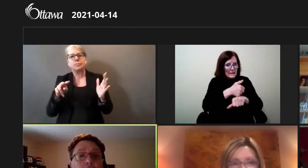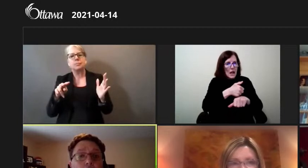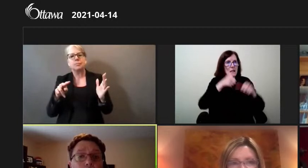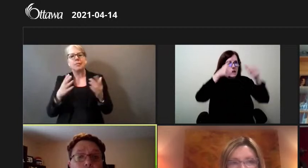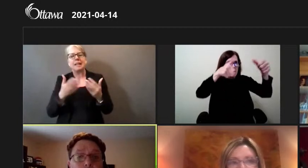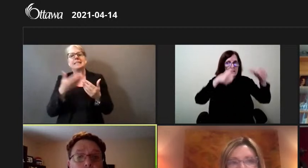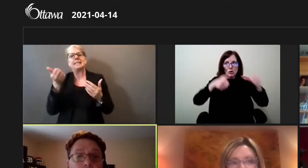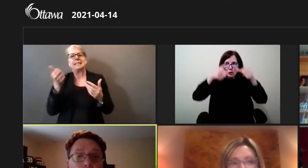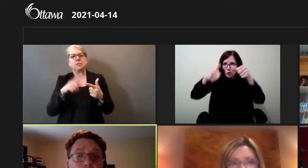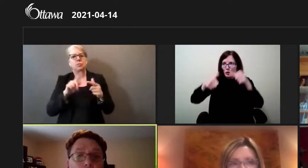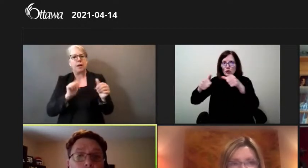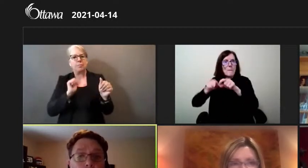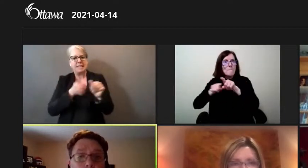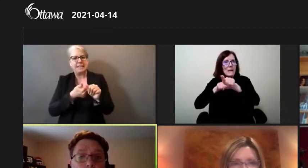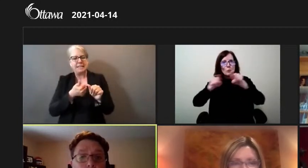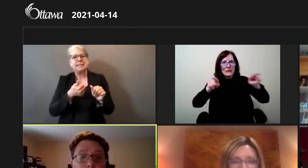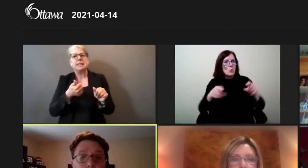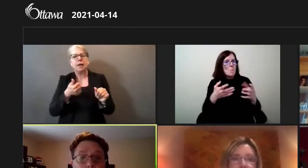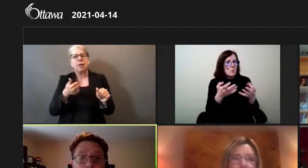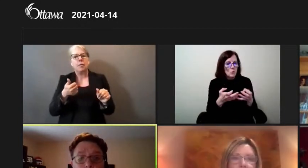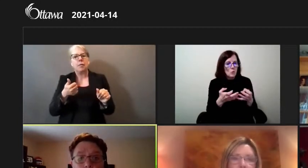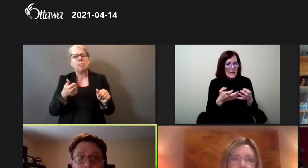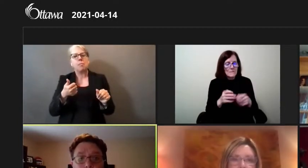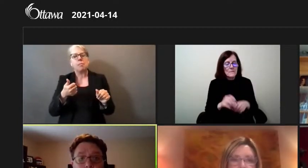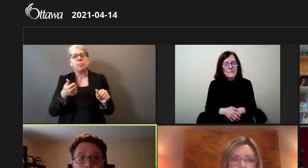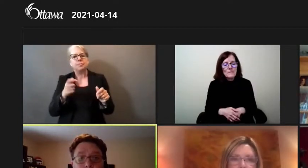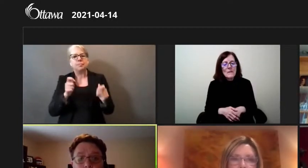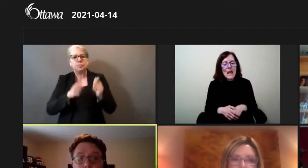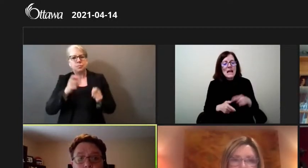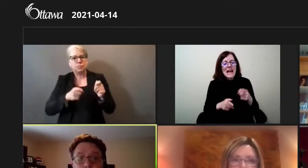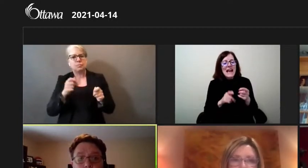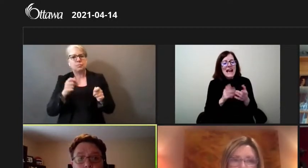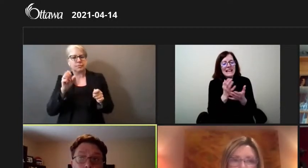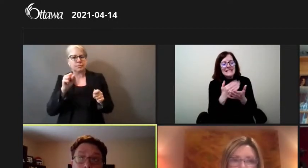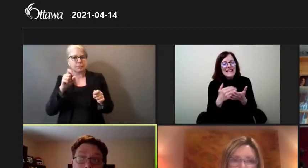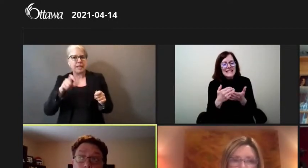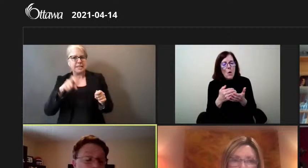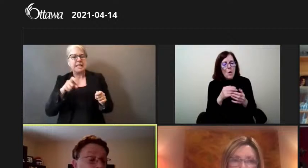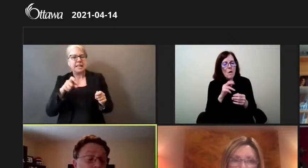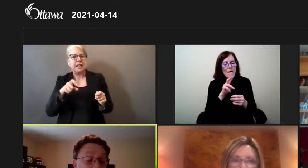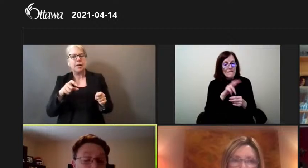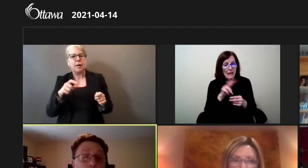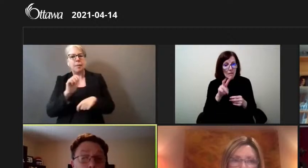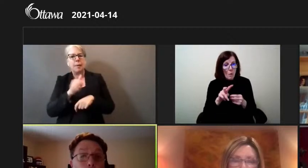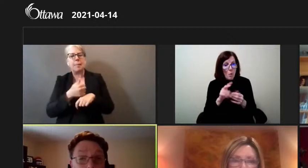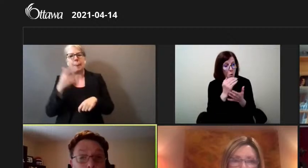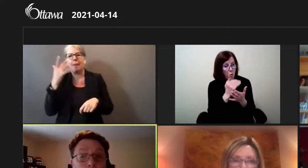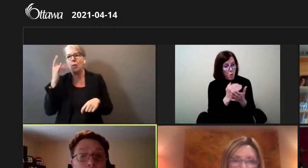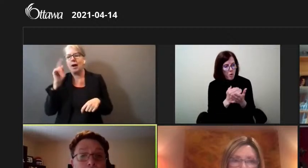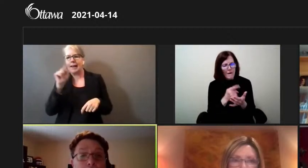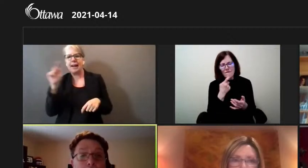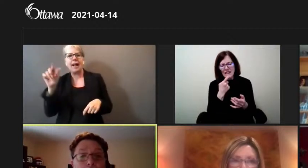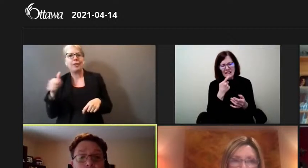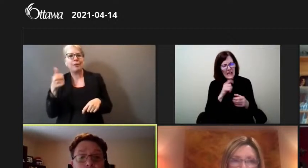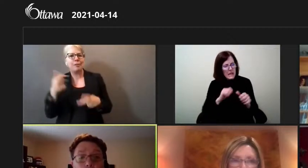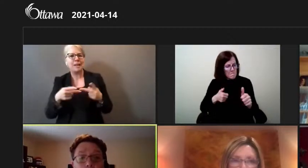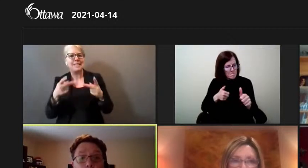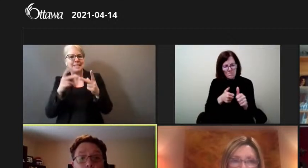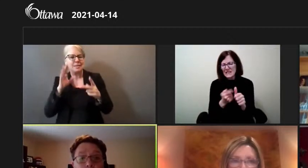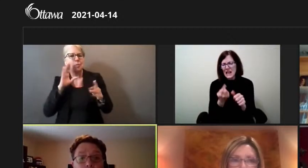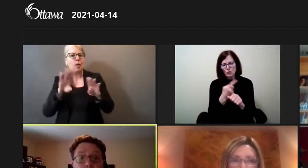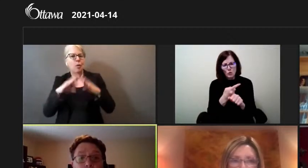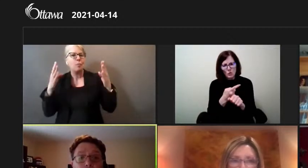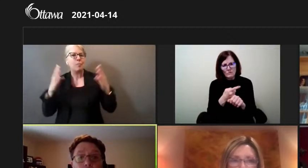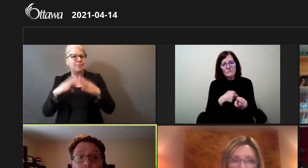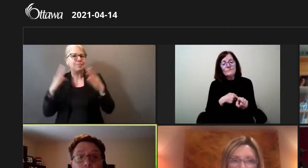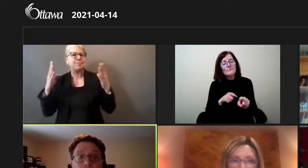easy to update and make tweaks as needed based on, because other venues are going to open as the weather warms